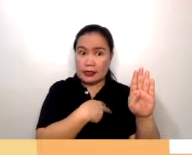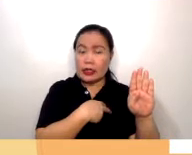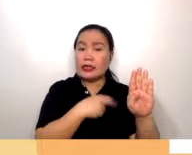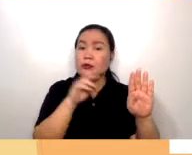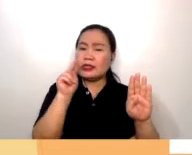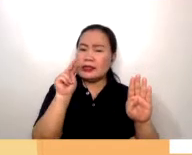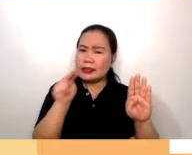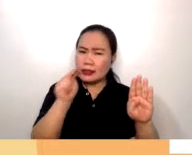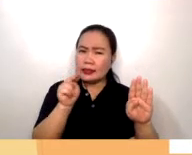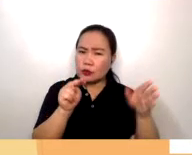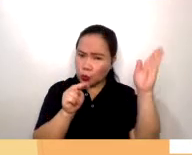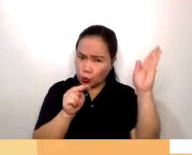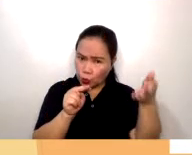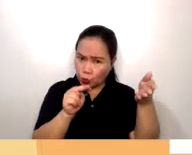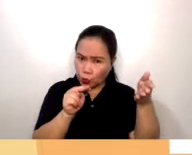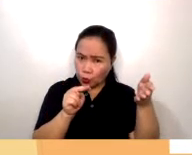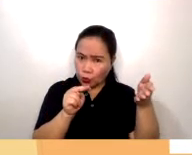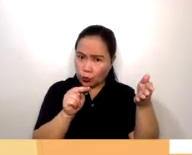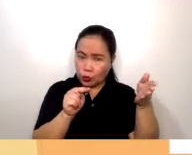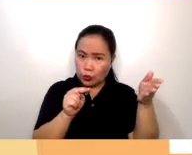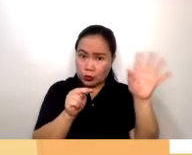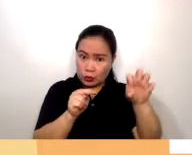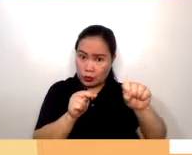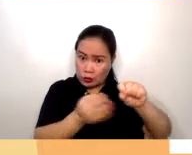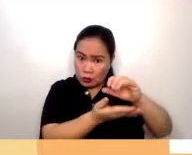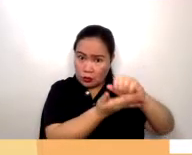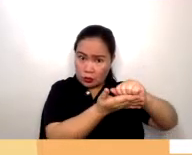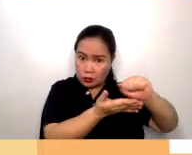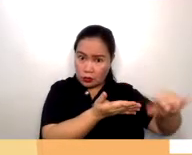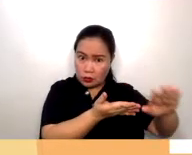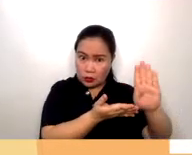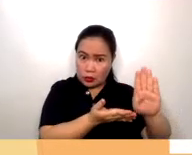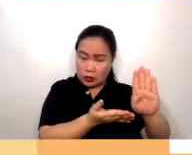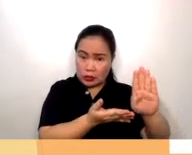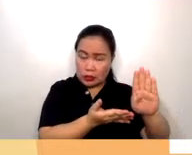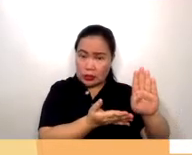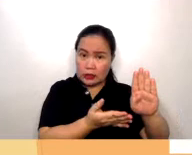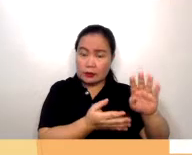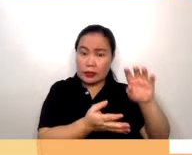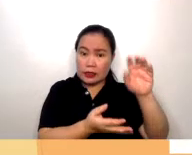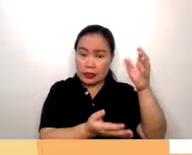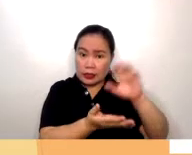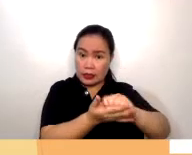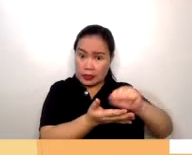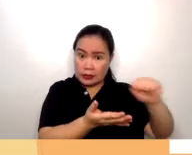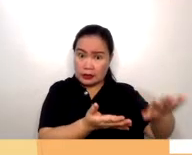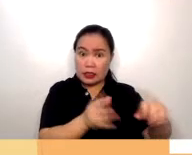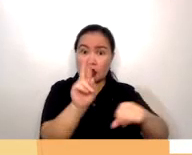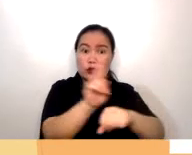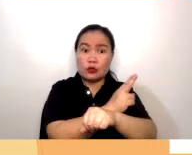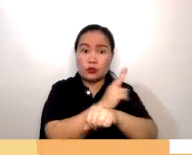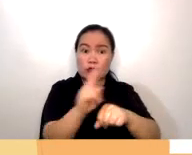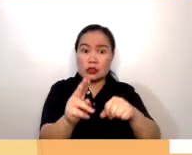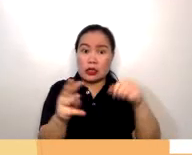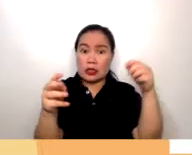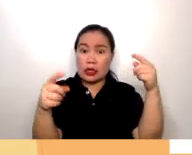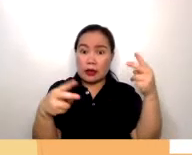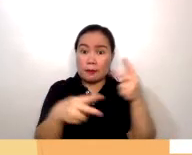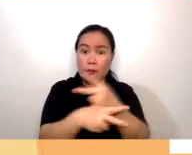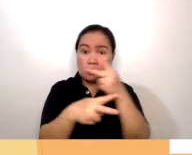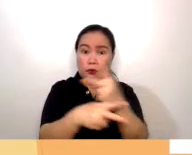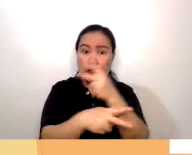cancel this b by means of multiplication property of equality. So,